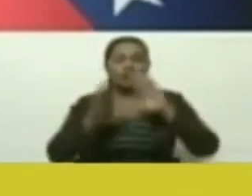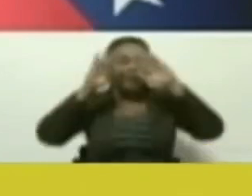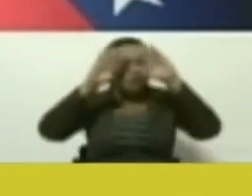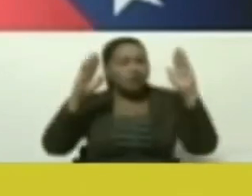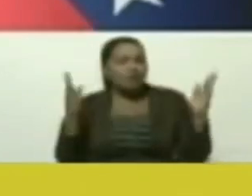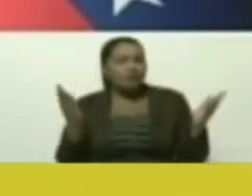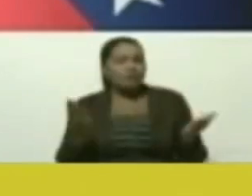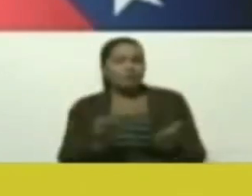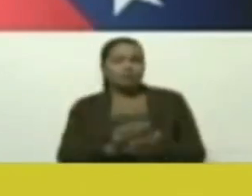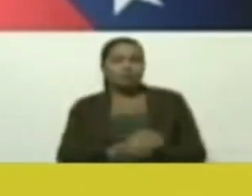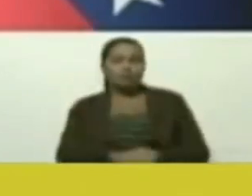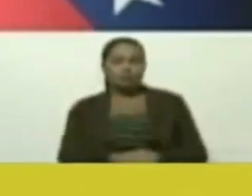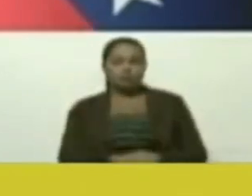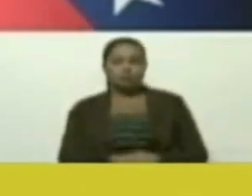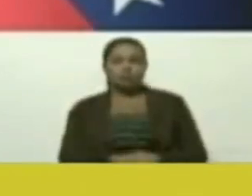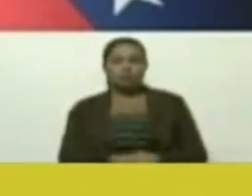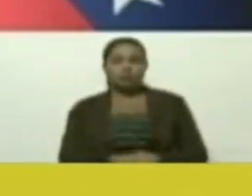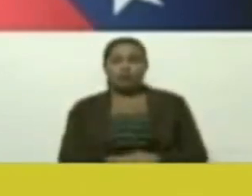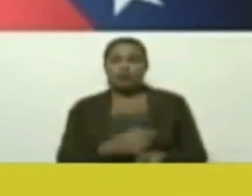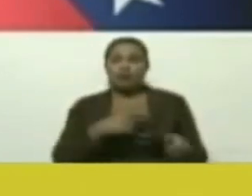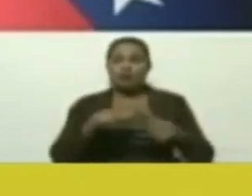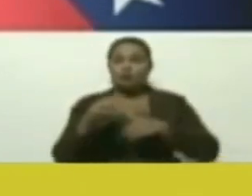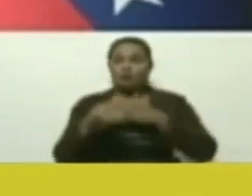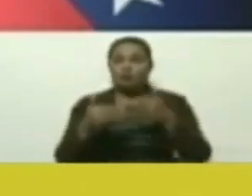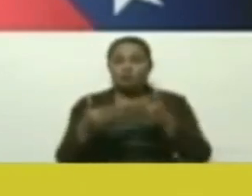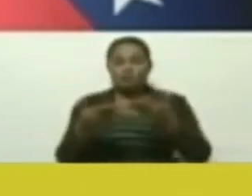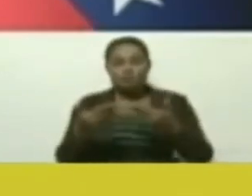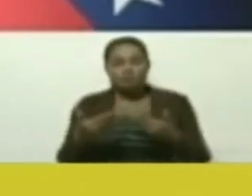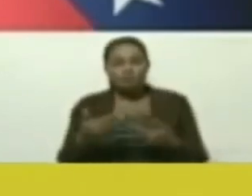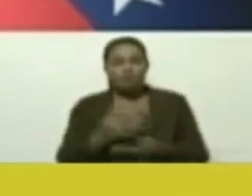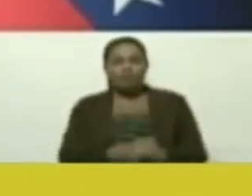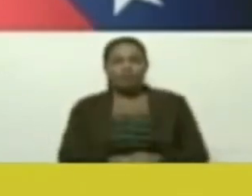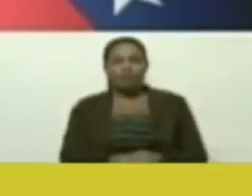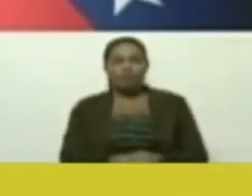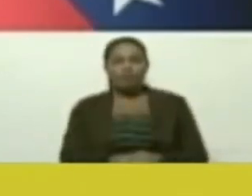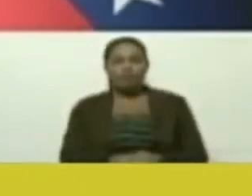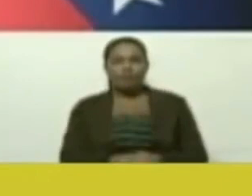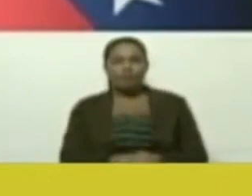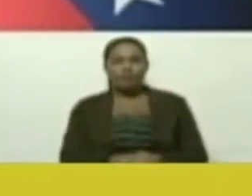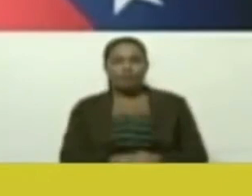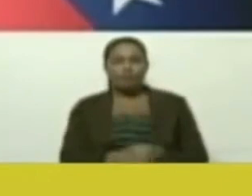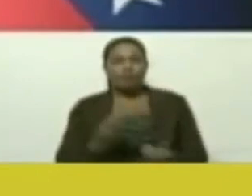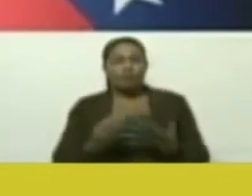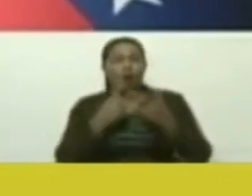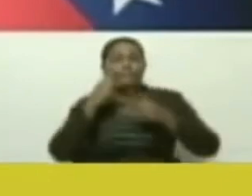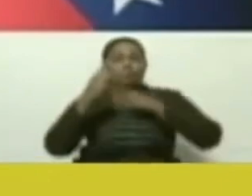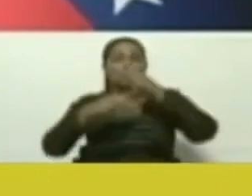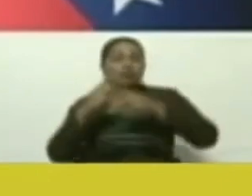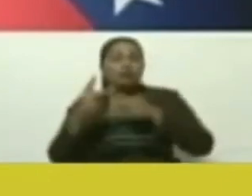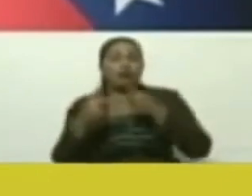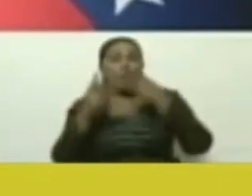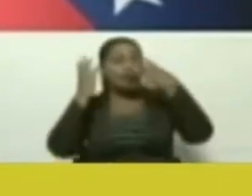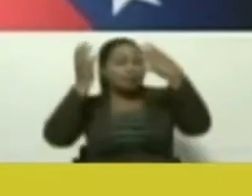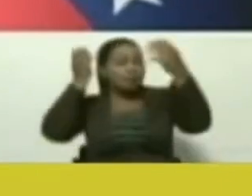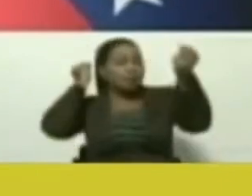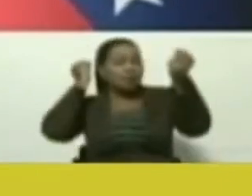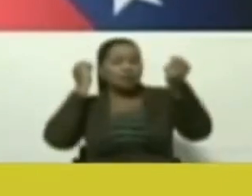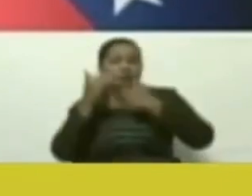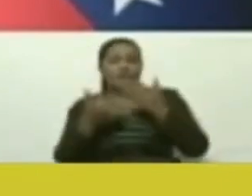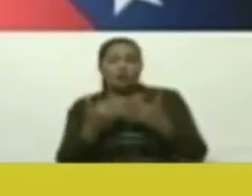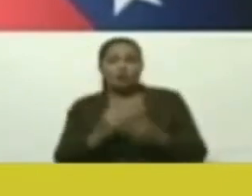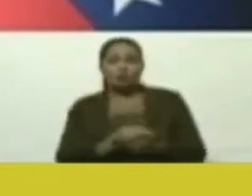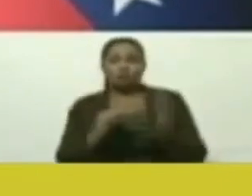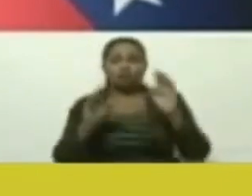for the things that are happening right now in the world. They already play an important role, not only political,